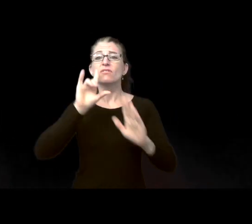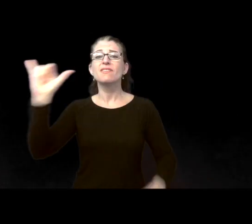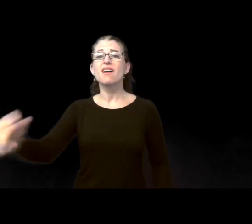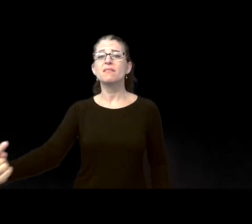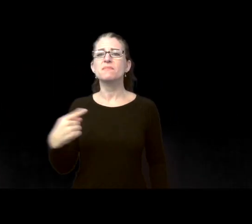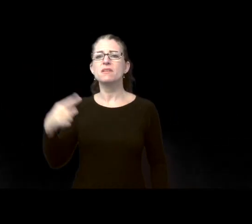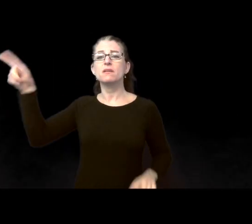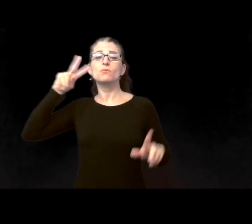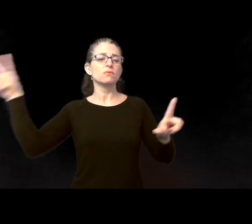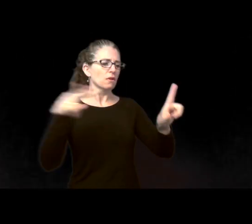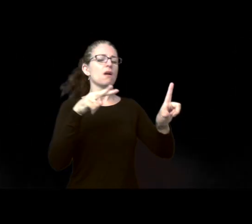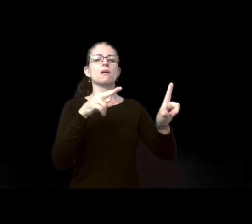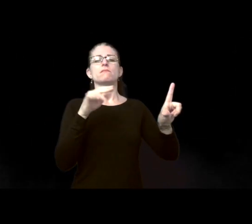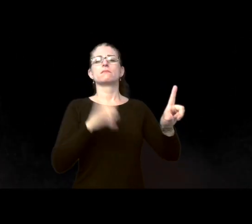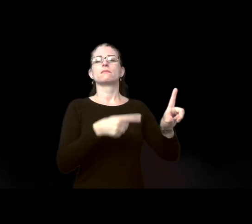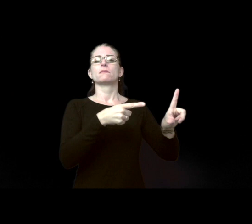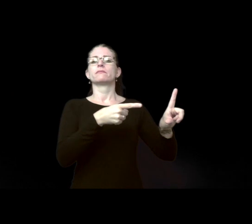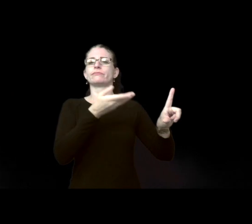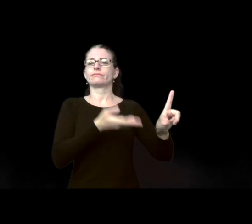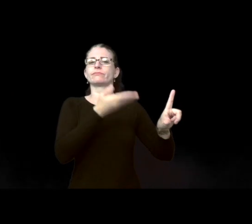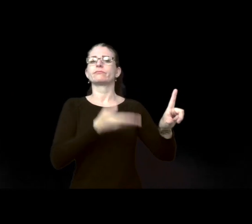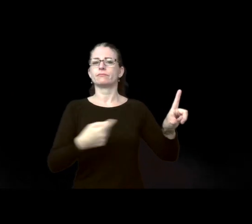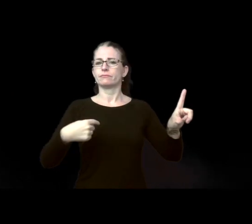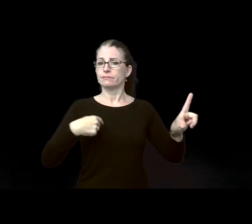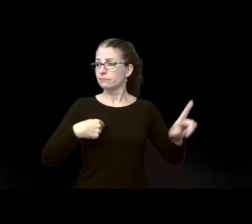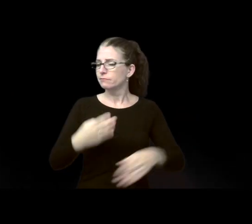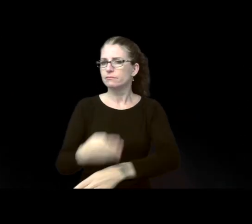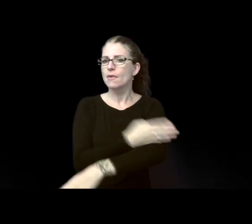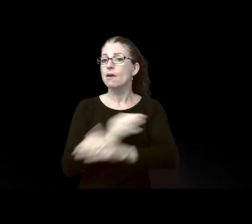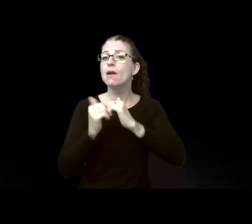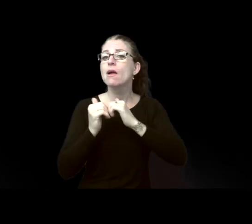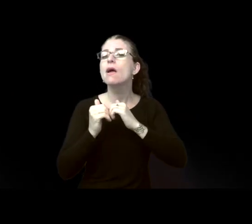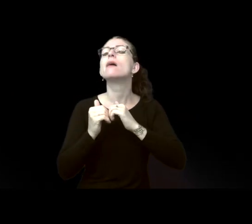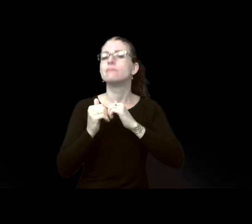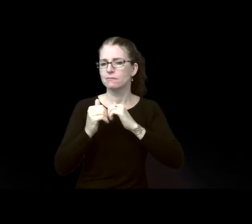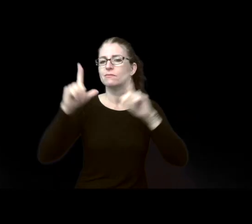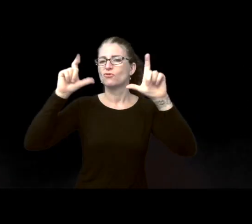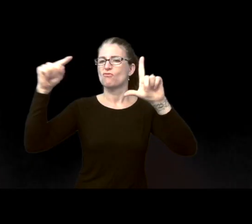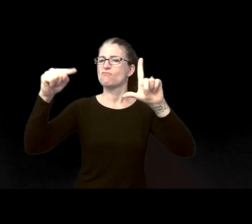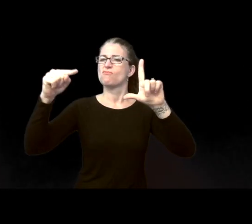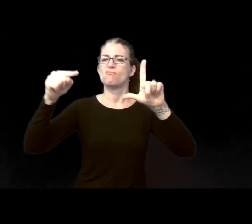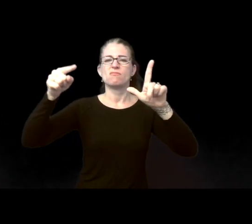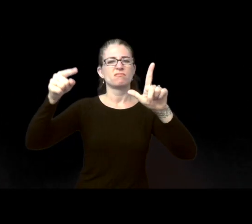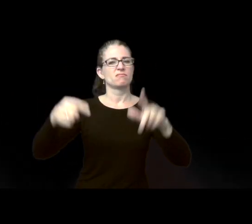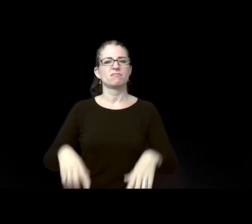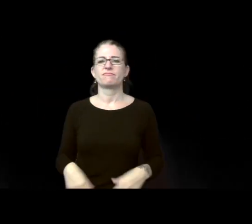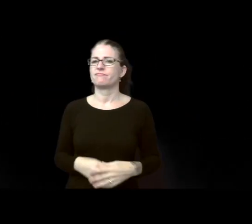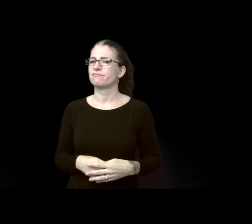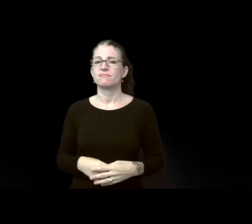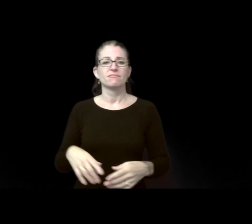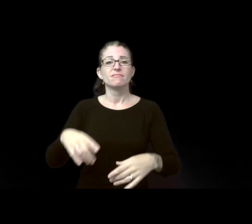When I get a picture that looks like me, then they'll see things will be better with a better headshot.